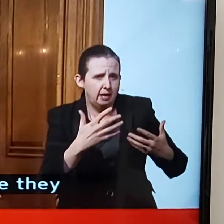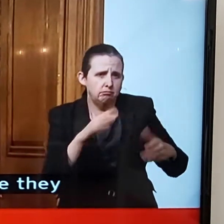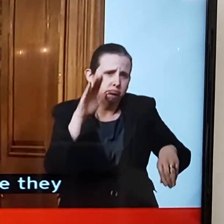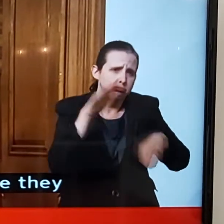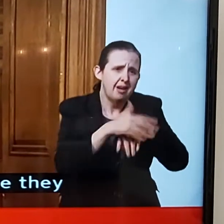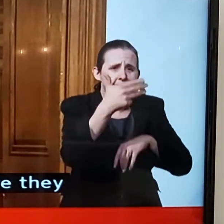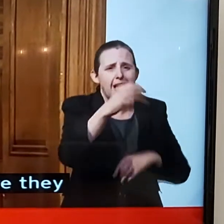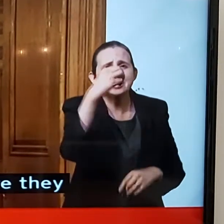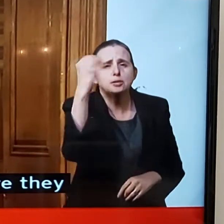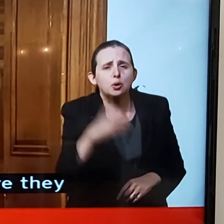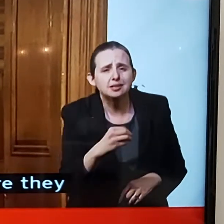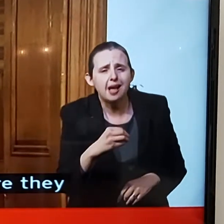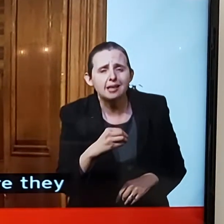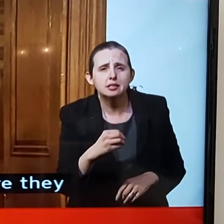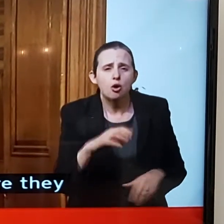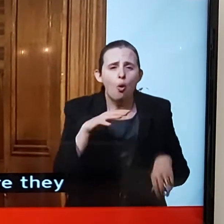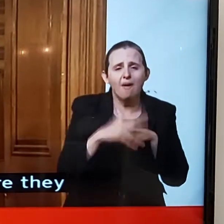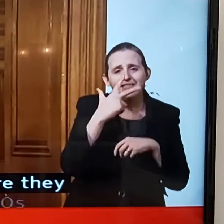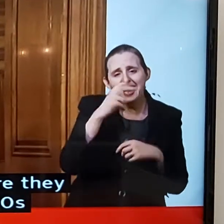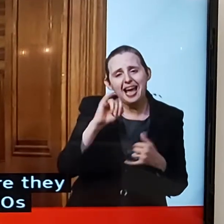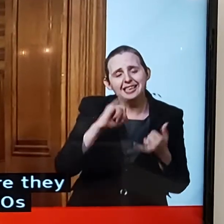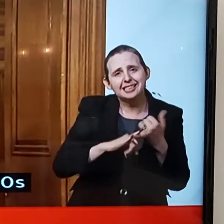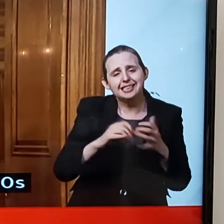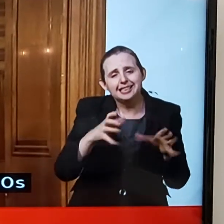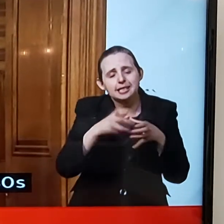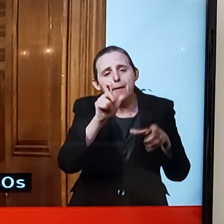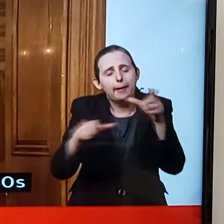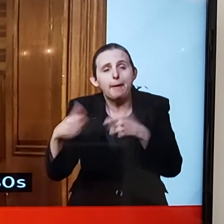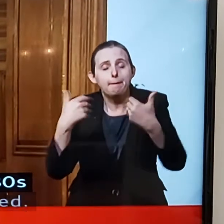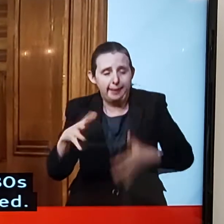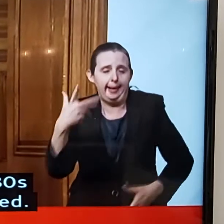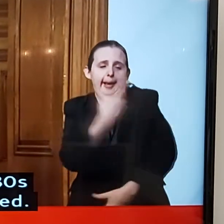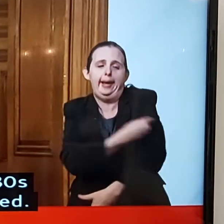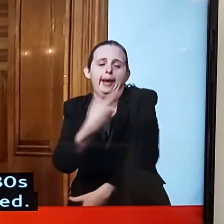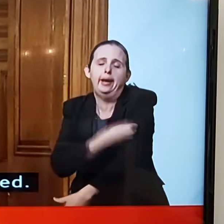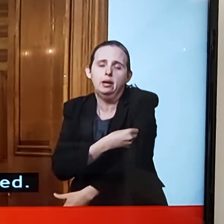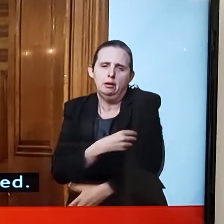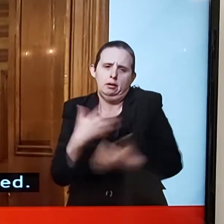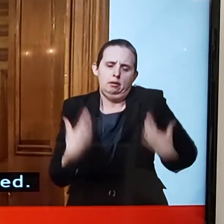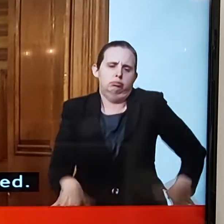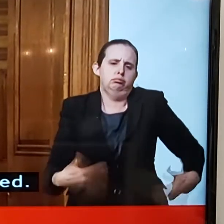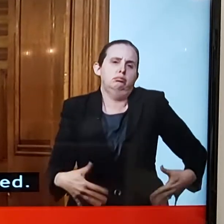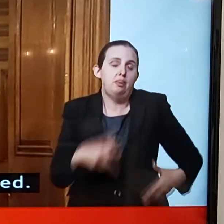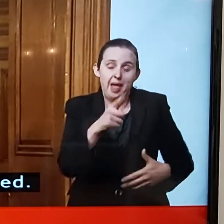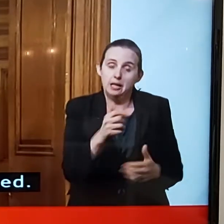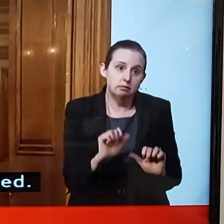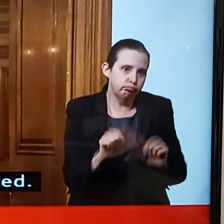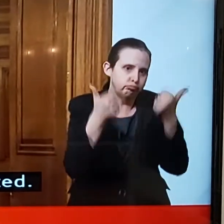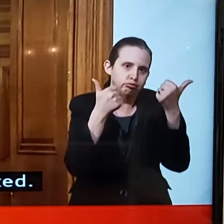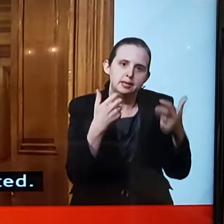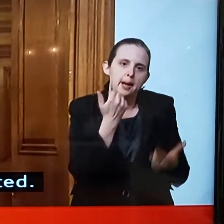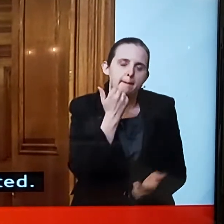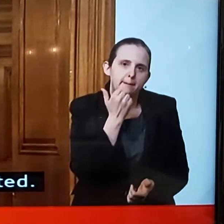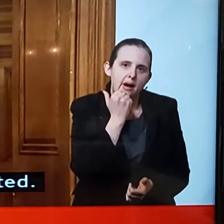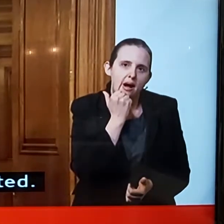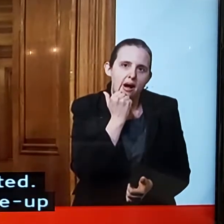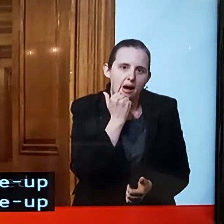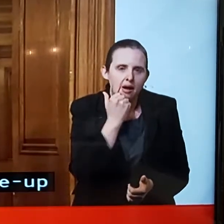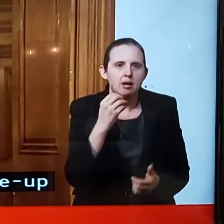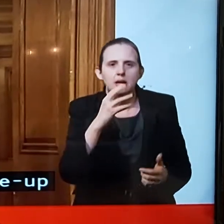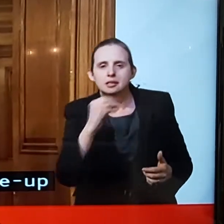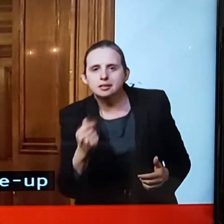fantastic level of take-up, and they're continuing to offer the jab to the 2% who